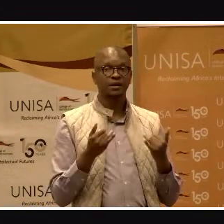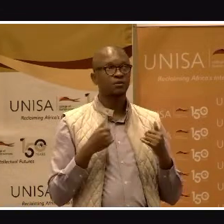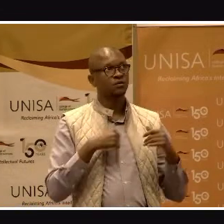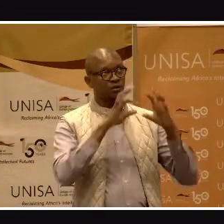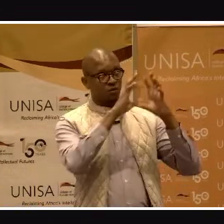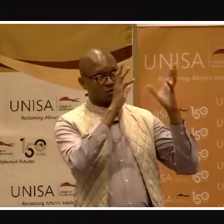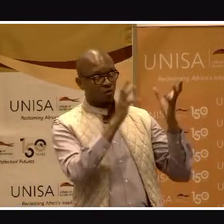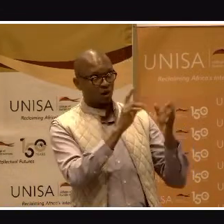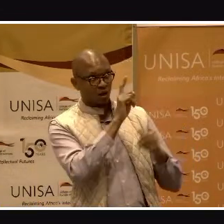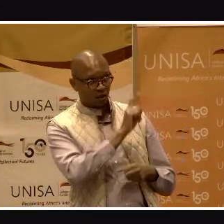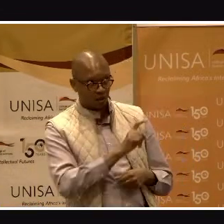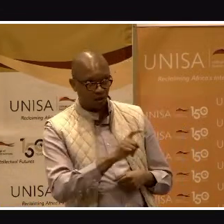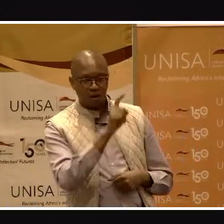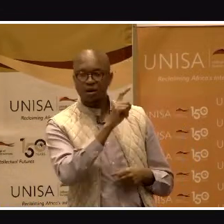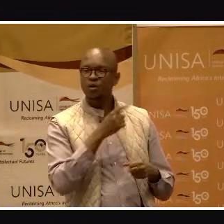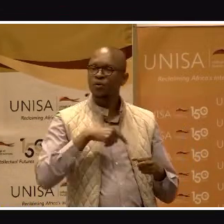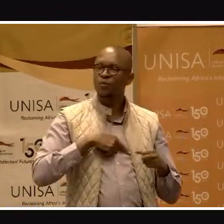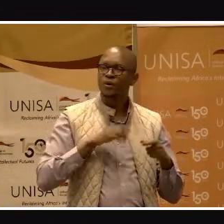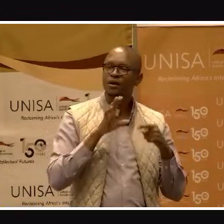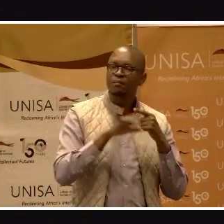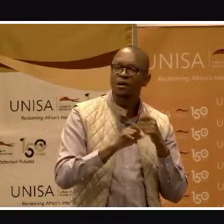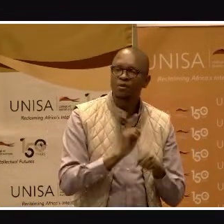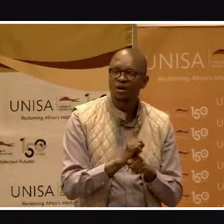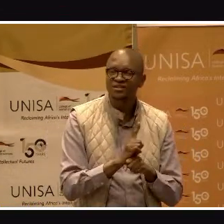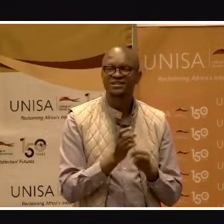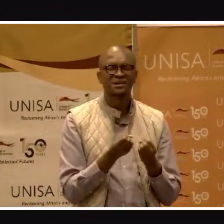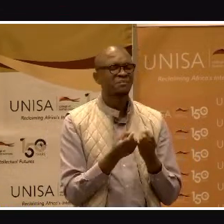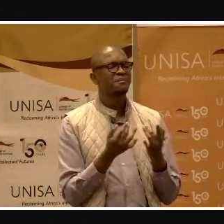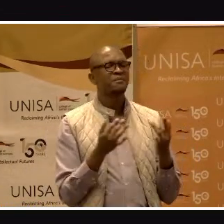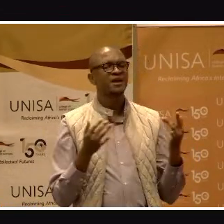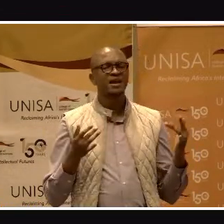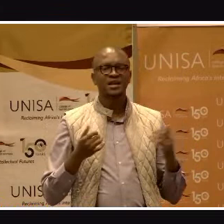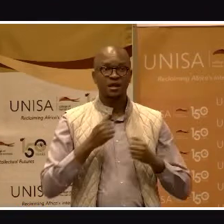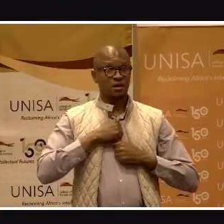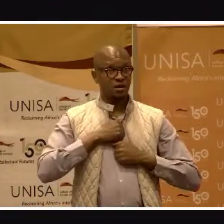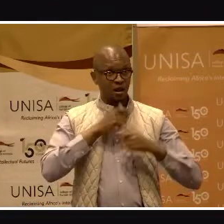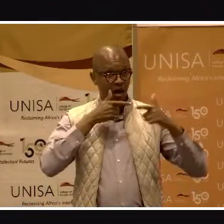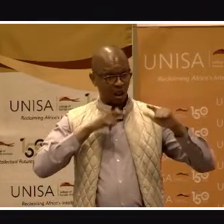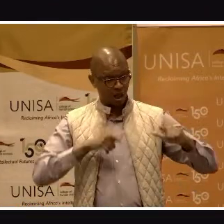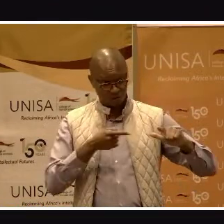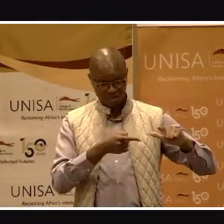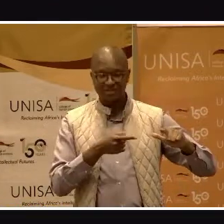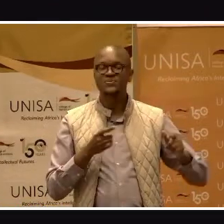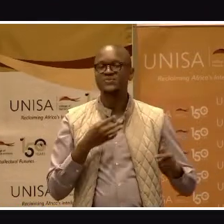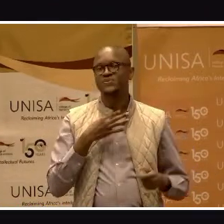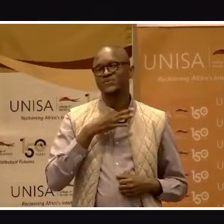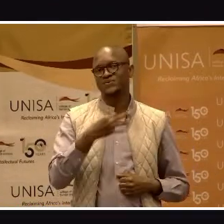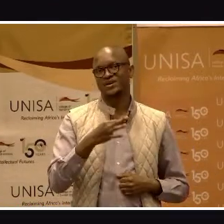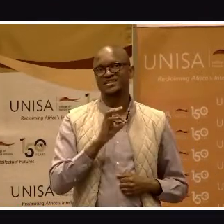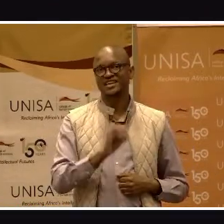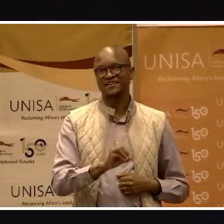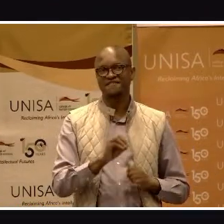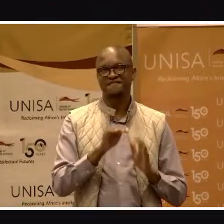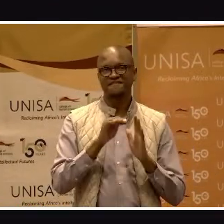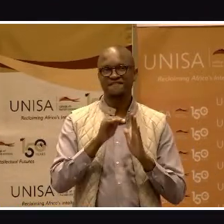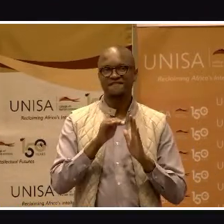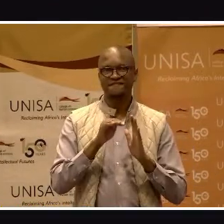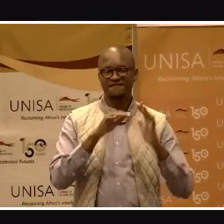large number of our indigenous languages are in danger of extinction. with